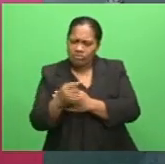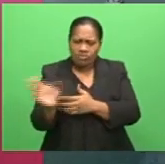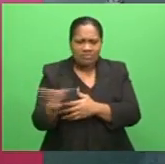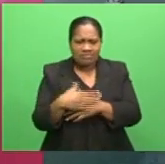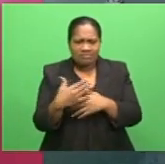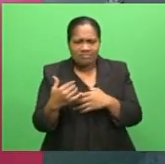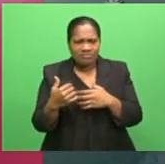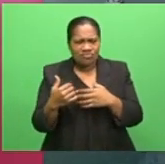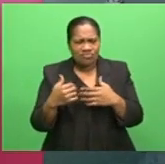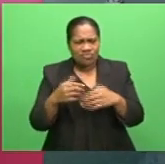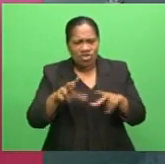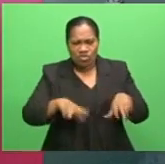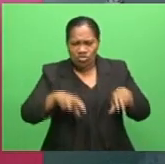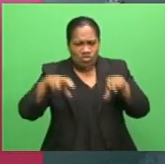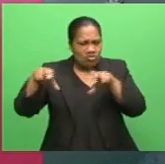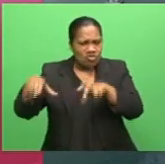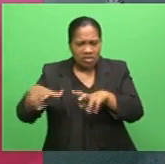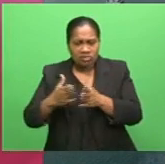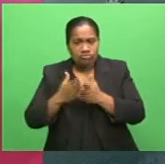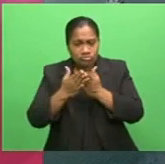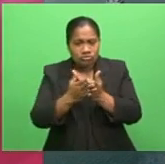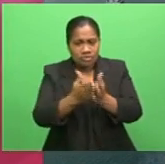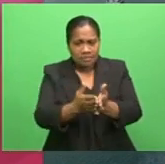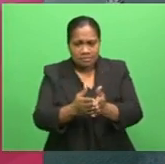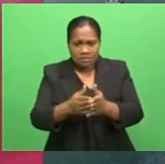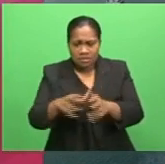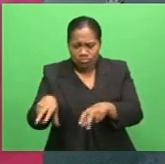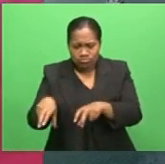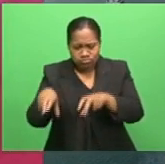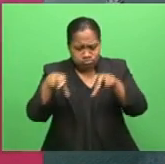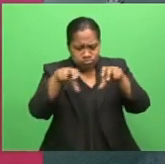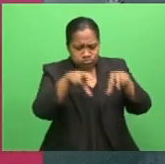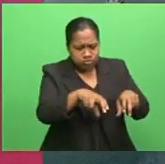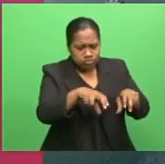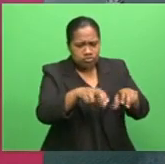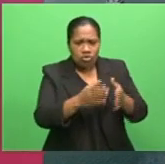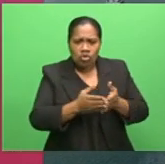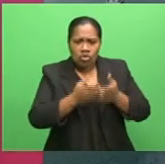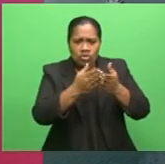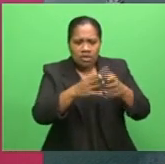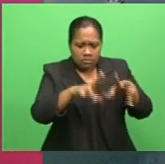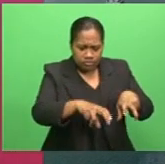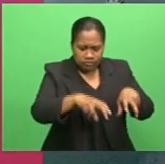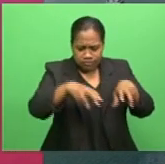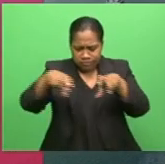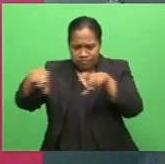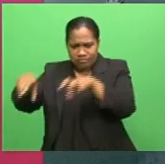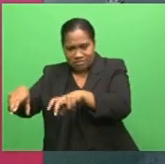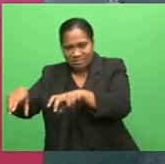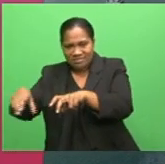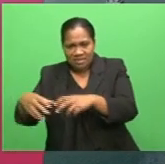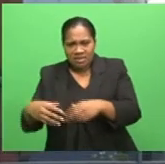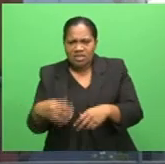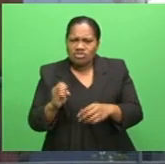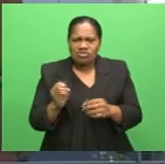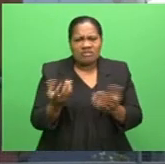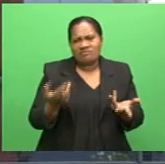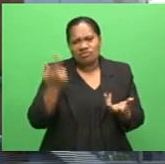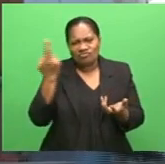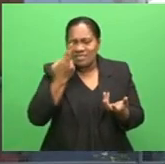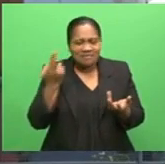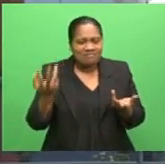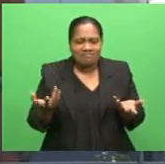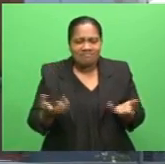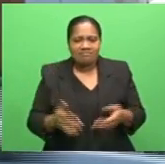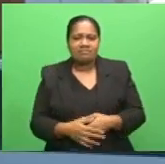all containerized ships. They're put onto the ships by container, they come off the ships by container, so there is no risk. The Fiji